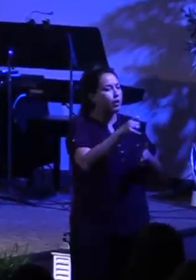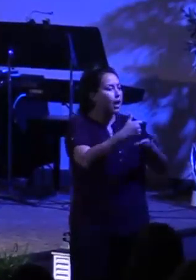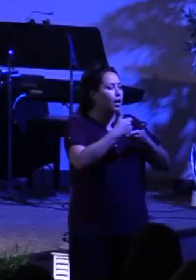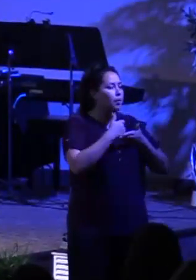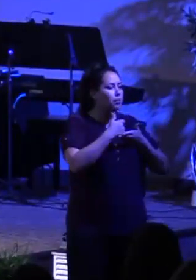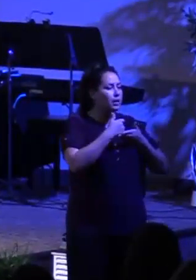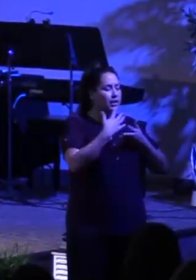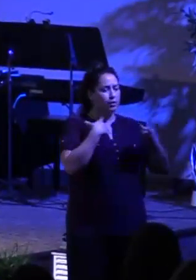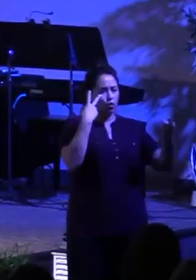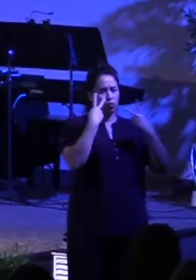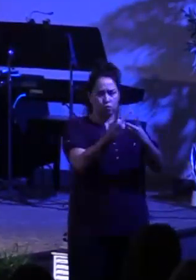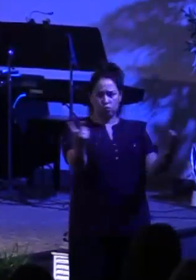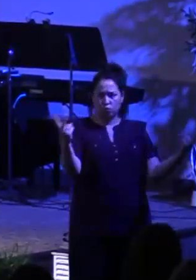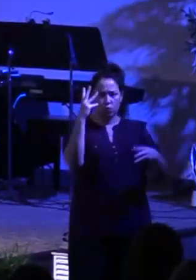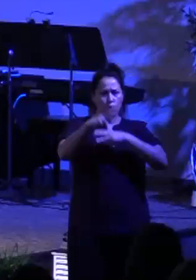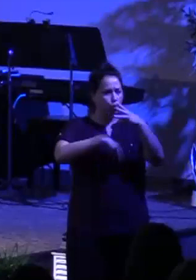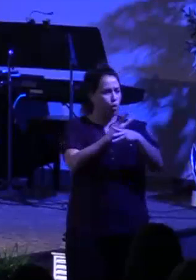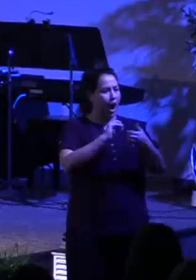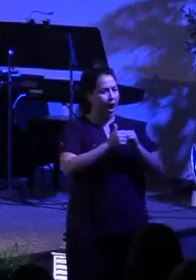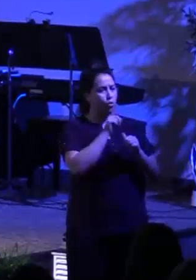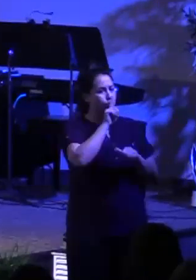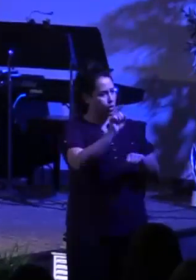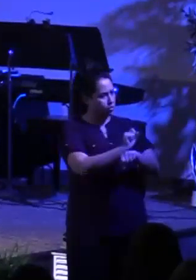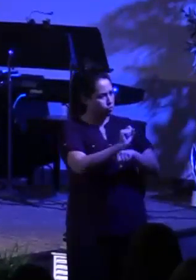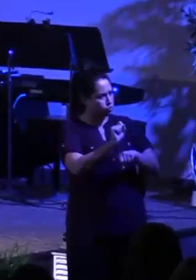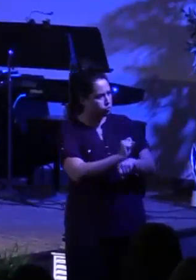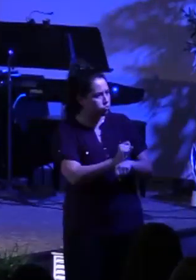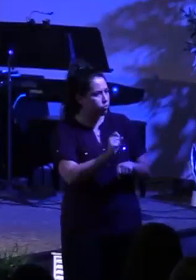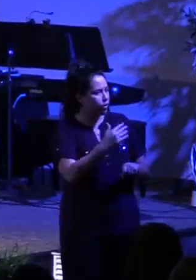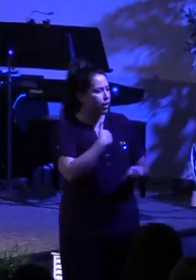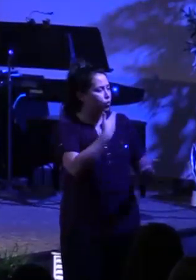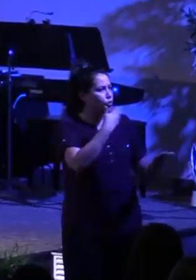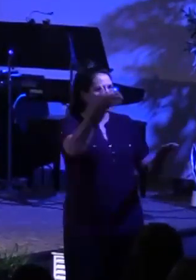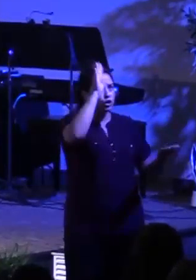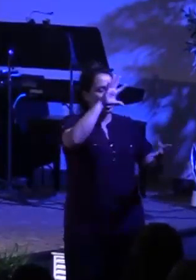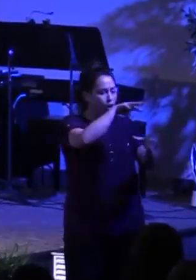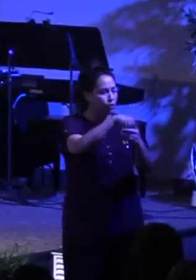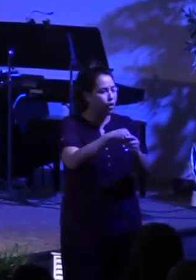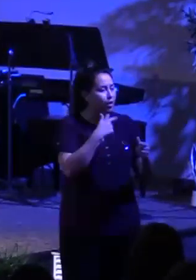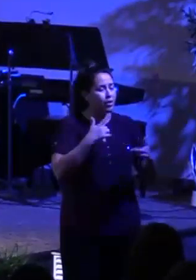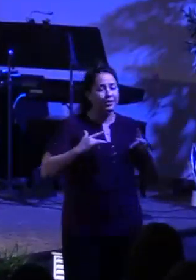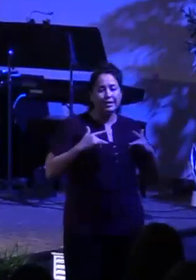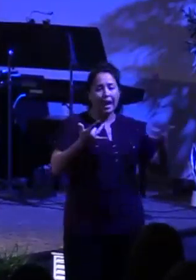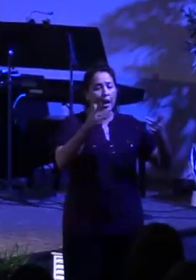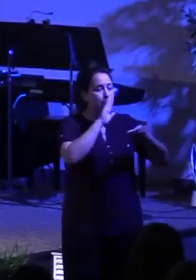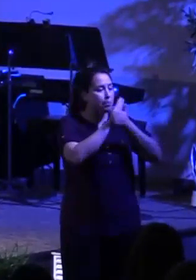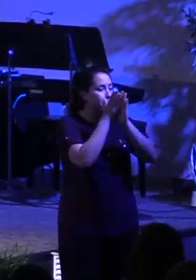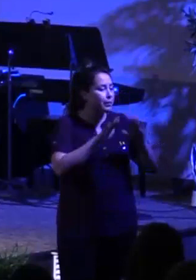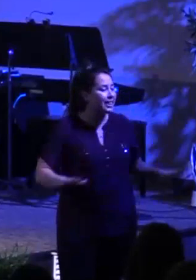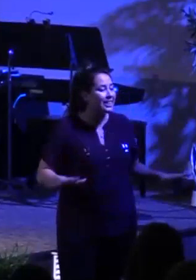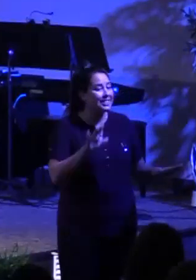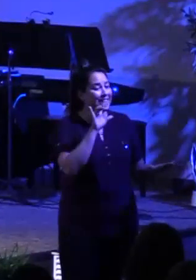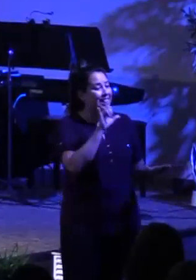really works, of the goodness of God, with delight and peace and joy, and it just flows over into the rest of the